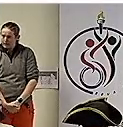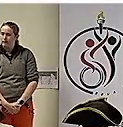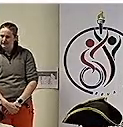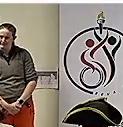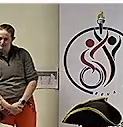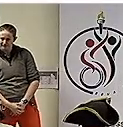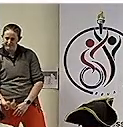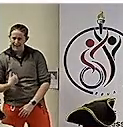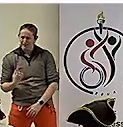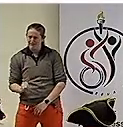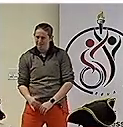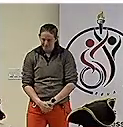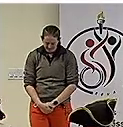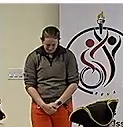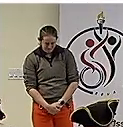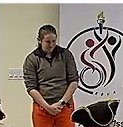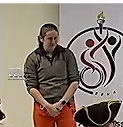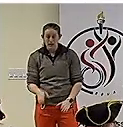Hi, everyone. Thank you.